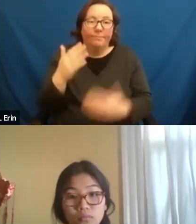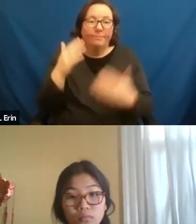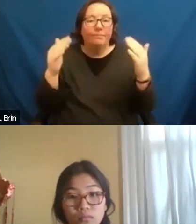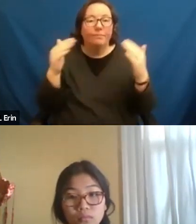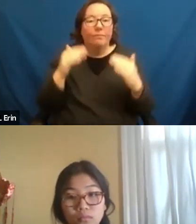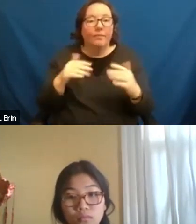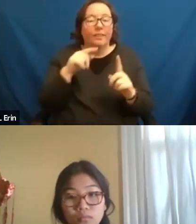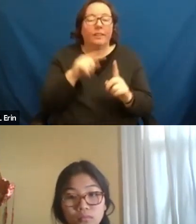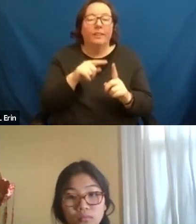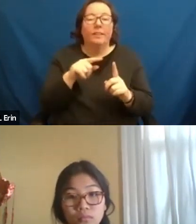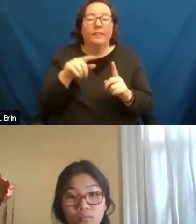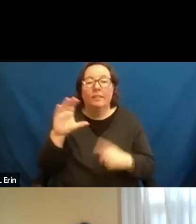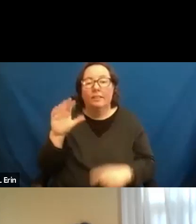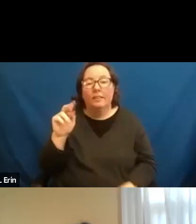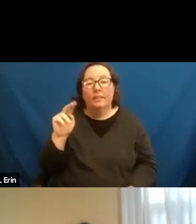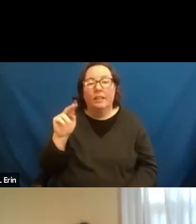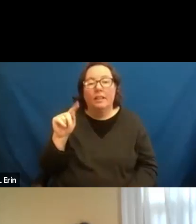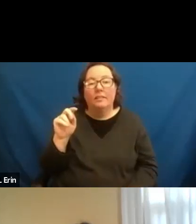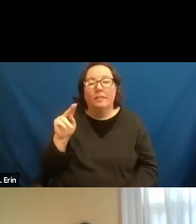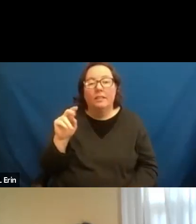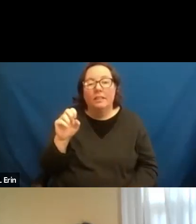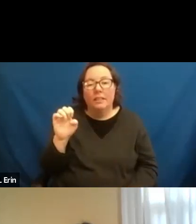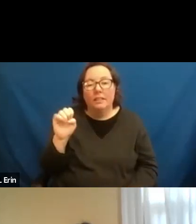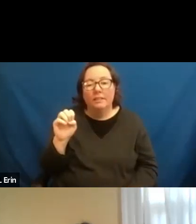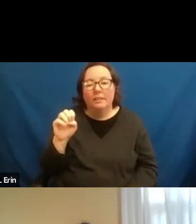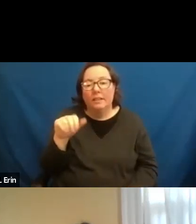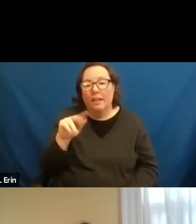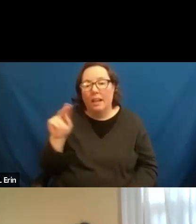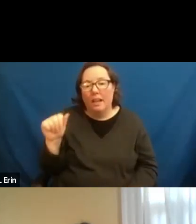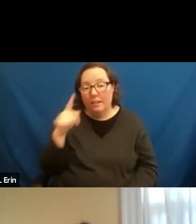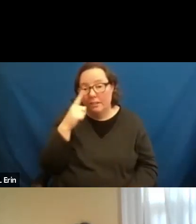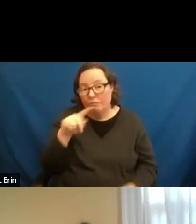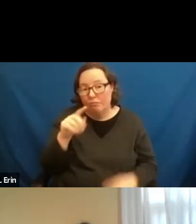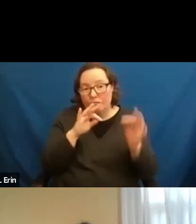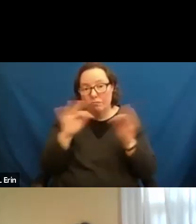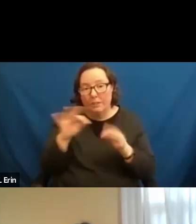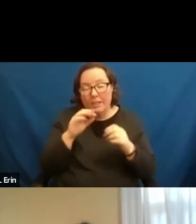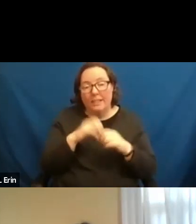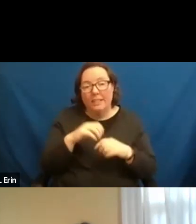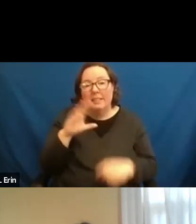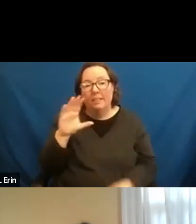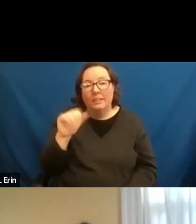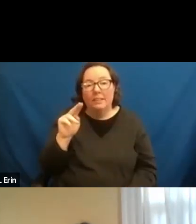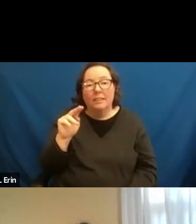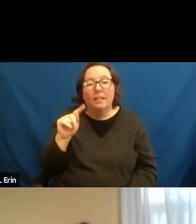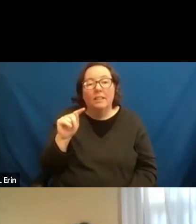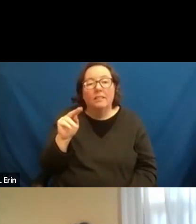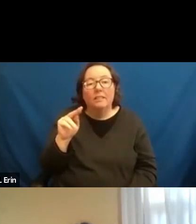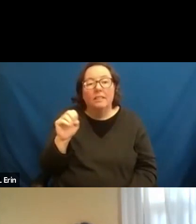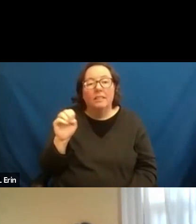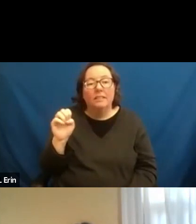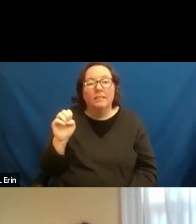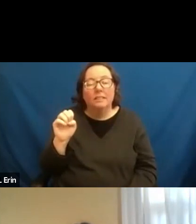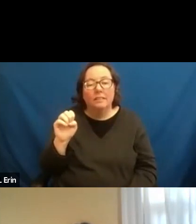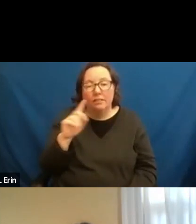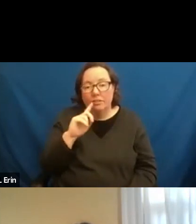you. Our Cantonese interpreter is Anna Tse. Will you please give Zoom instructions in Cantonese? Sure,